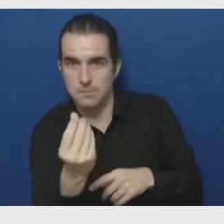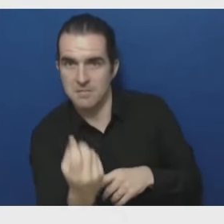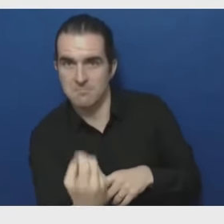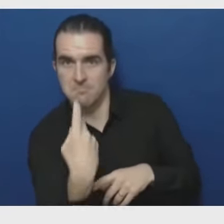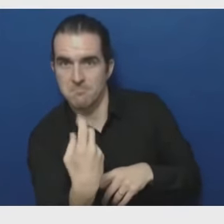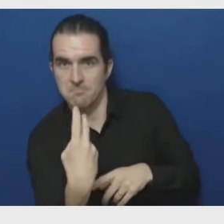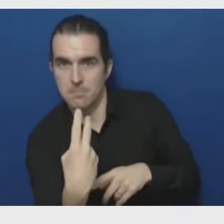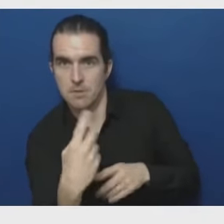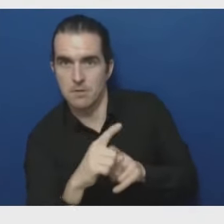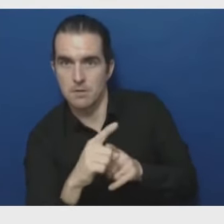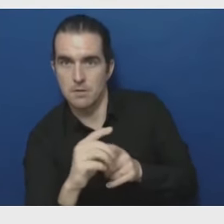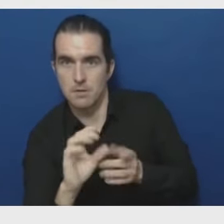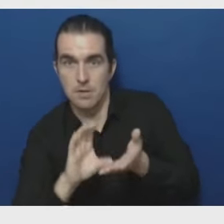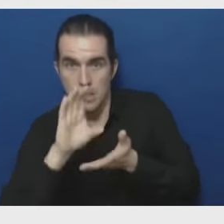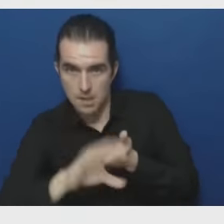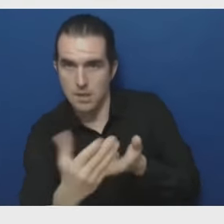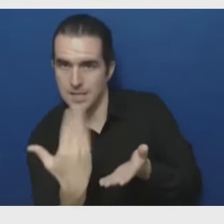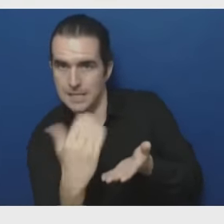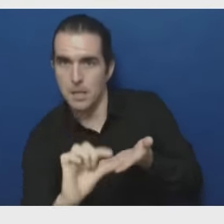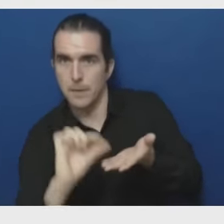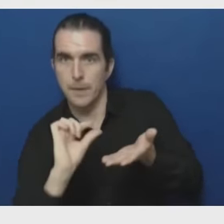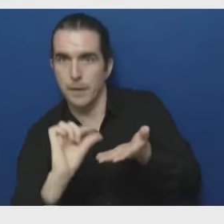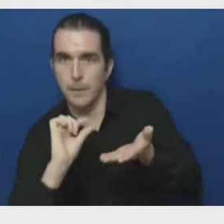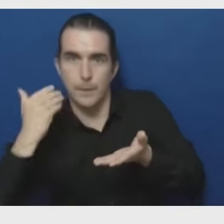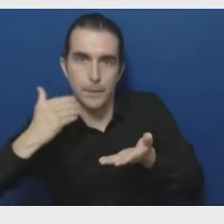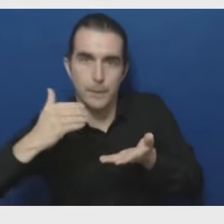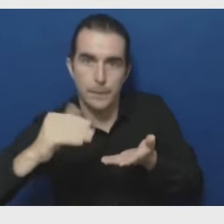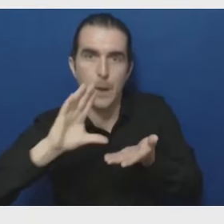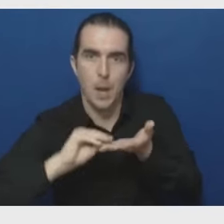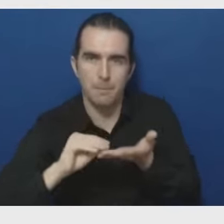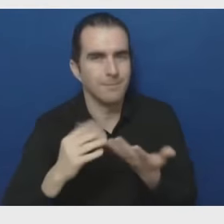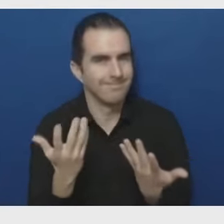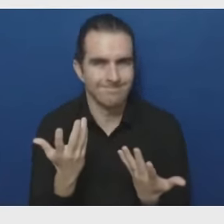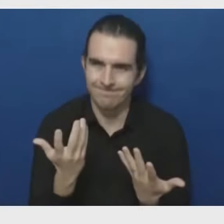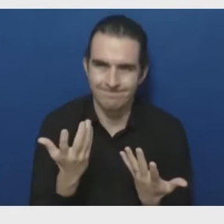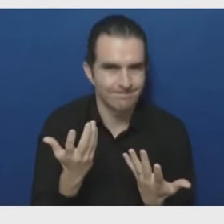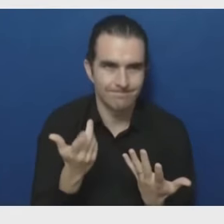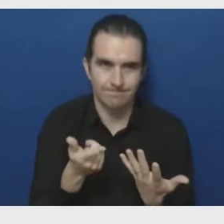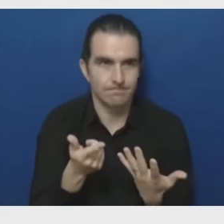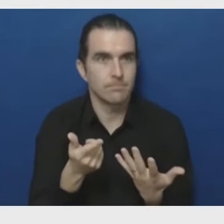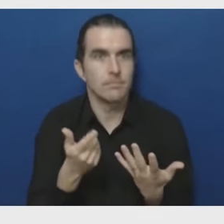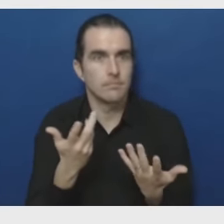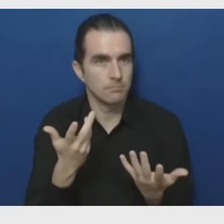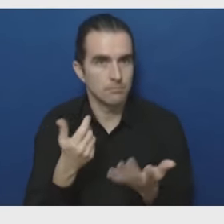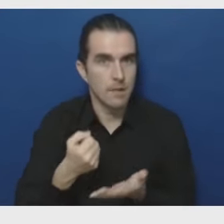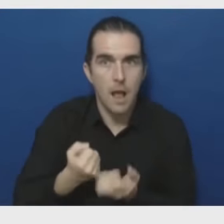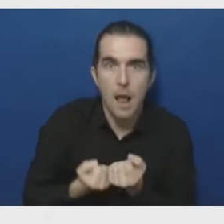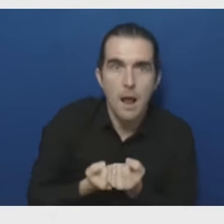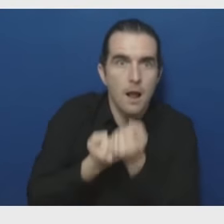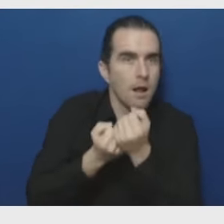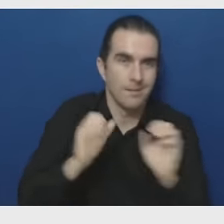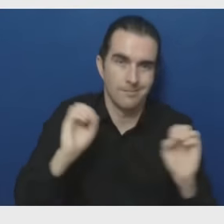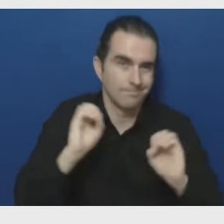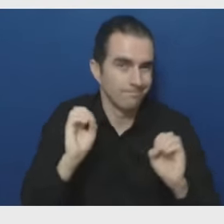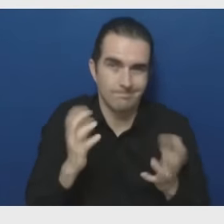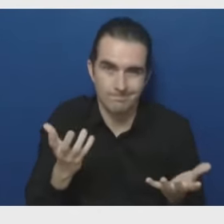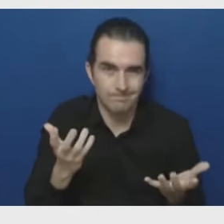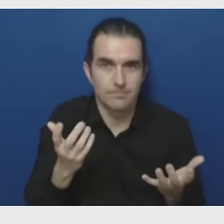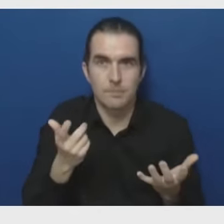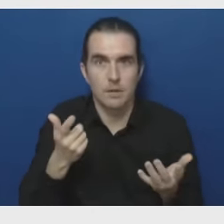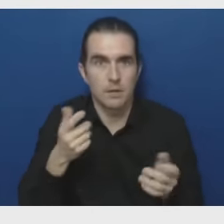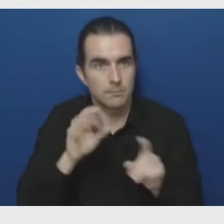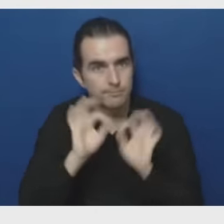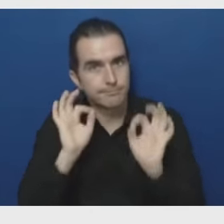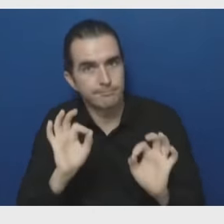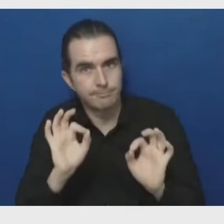don't build in debt stress within these countries. I would say again that it would be important for us to read from the same script. We have